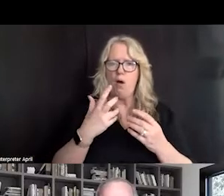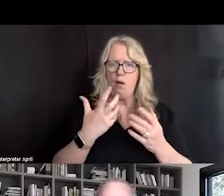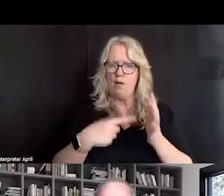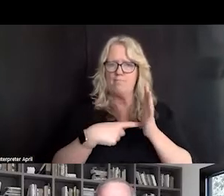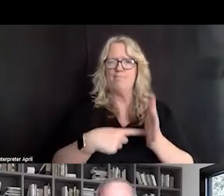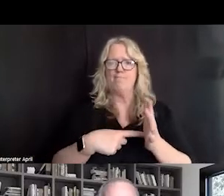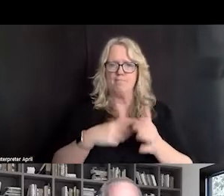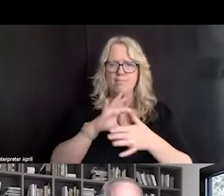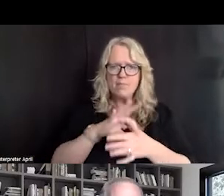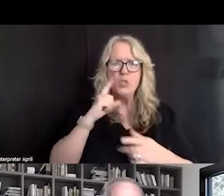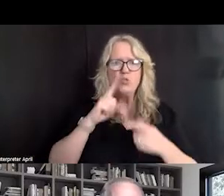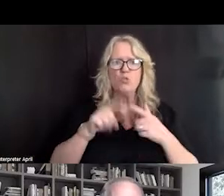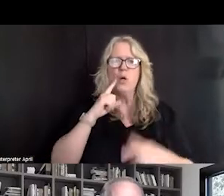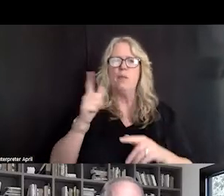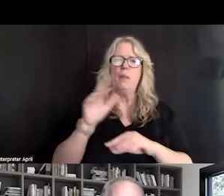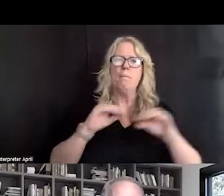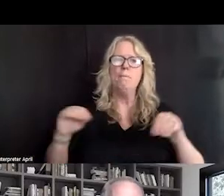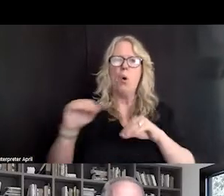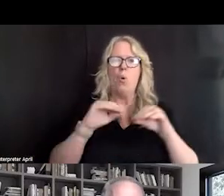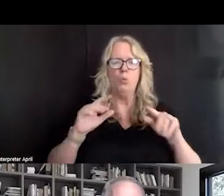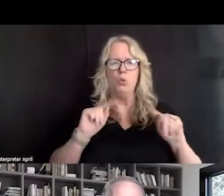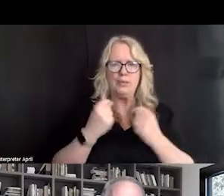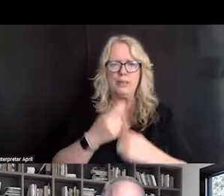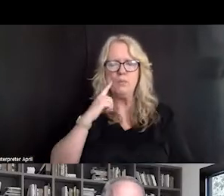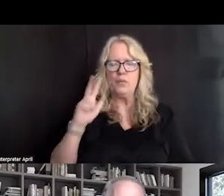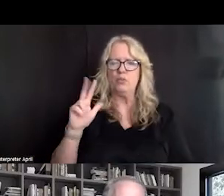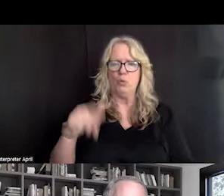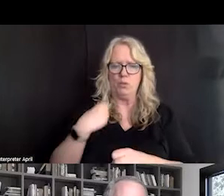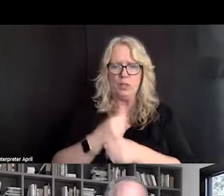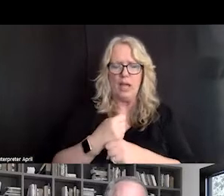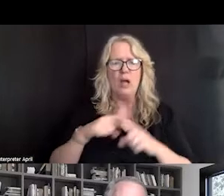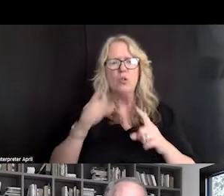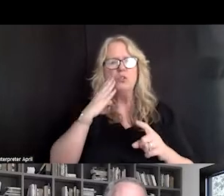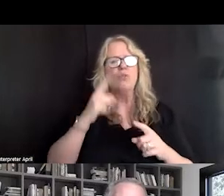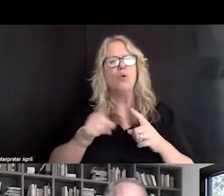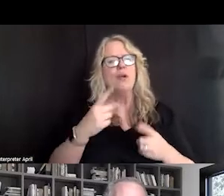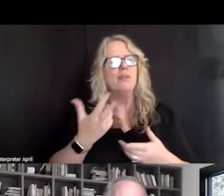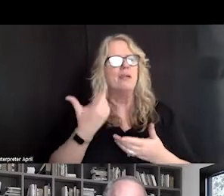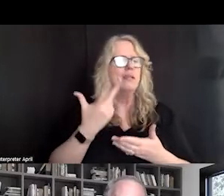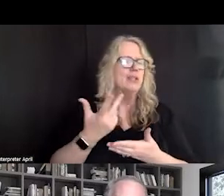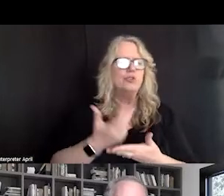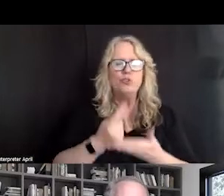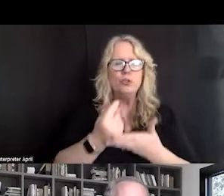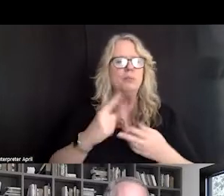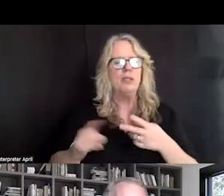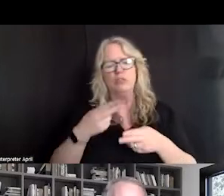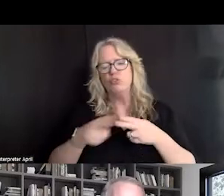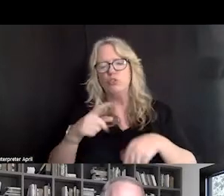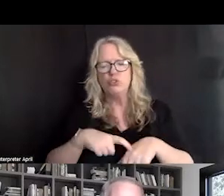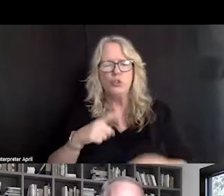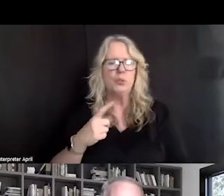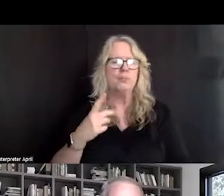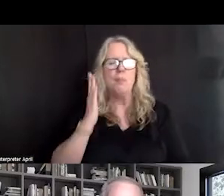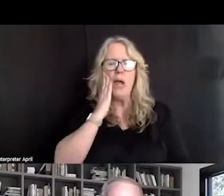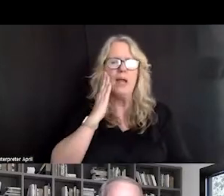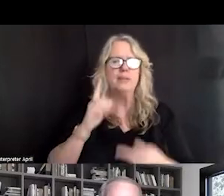metric to the mobile teams, the 23-hour temporary observation and treatment recliners, and the short-term crisis beds that you would see